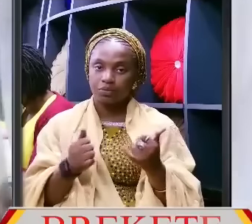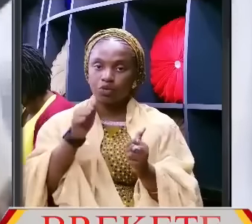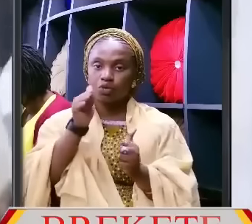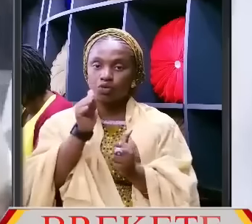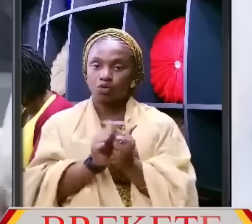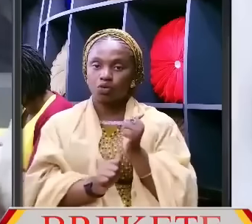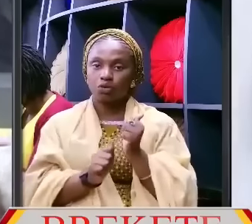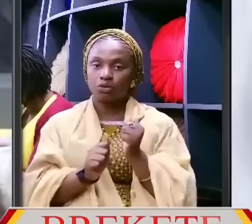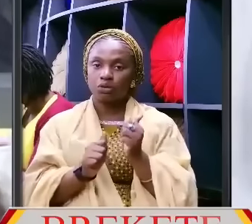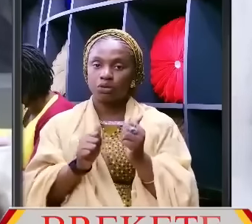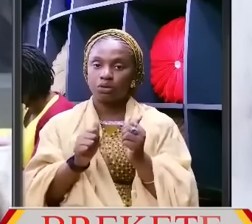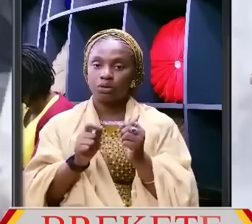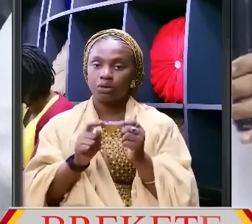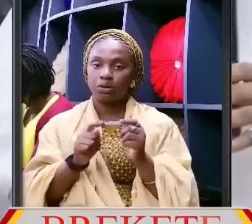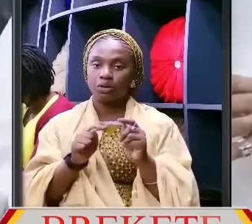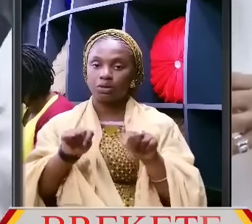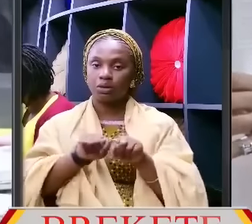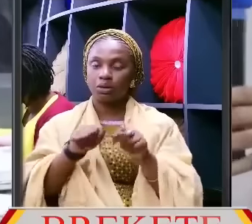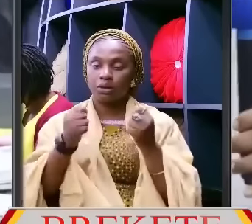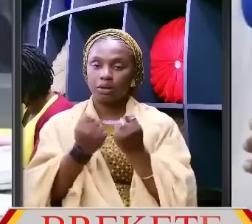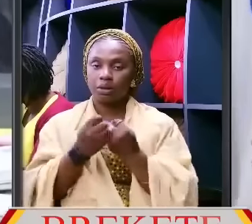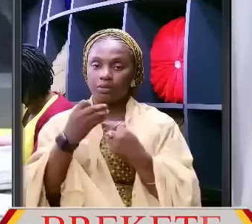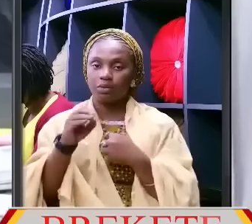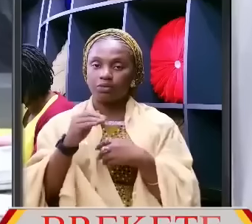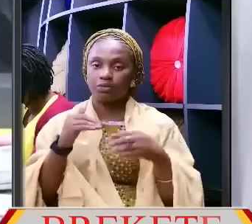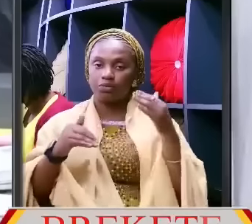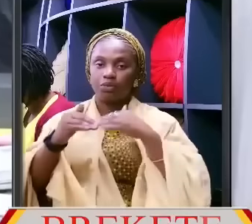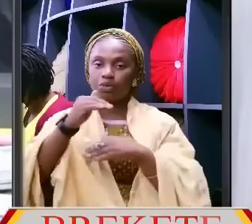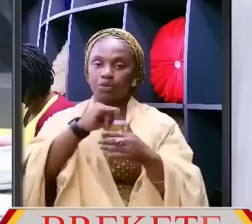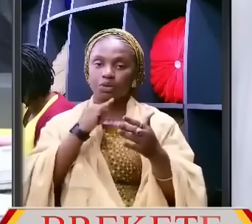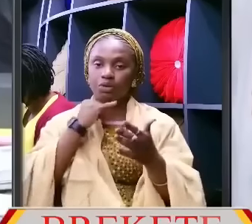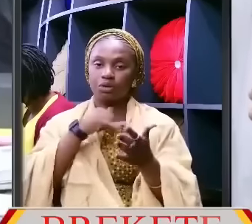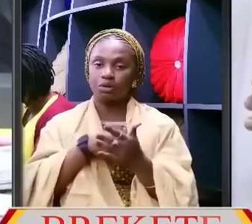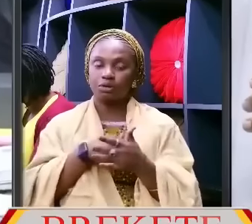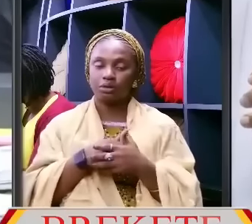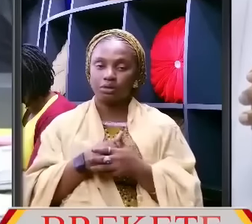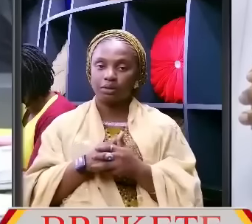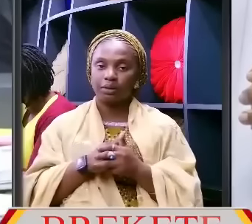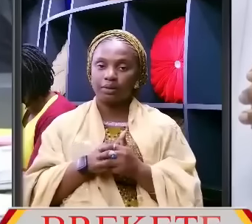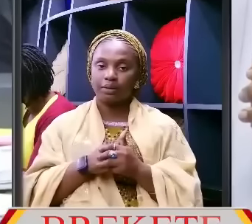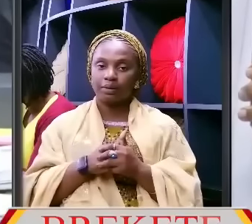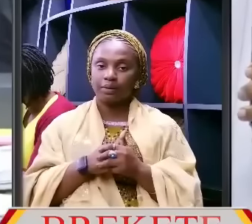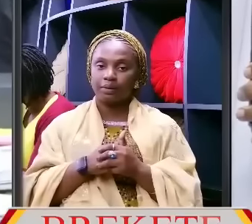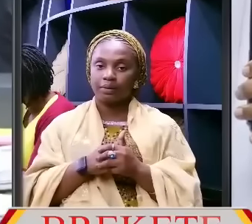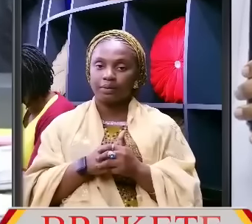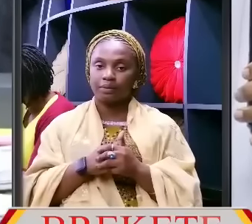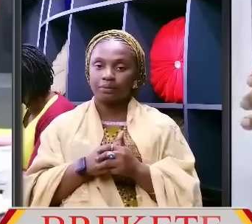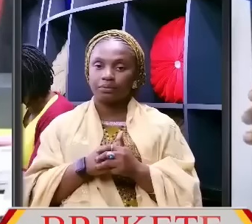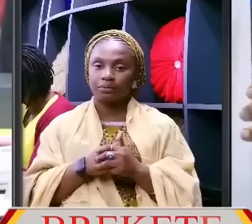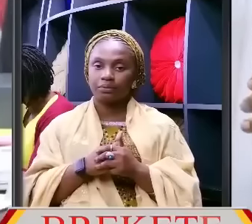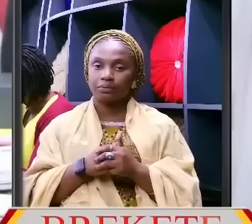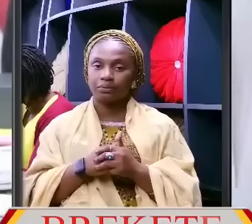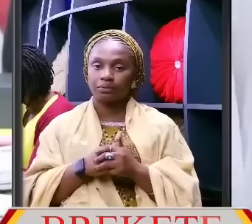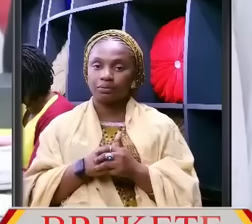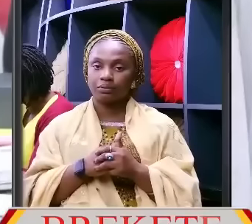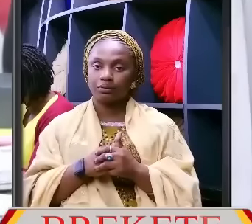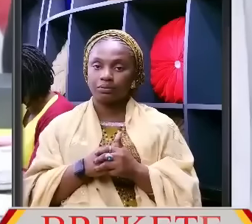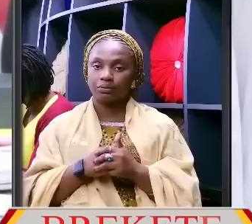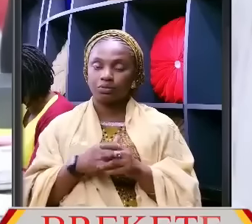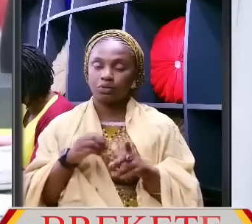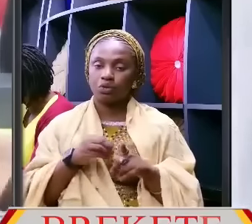which type of building it be? Na room and parlor abi na room two rooms